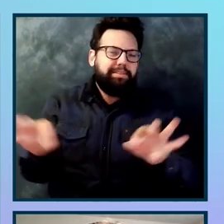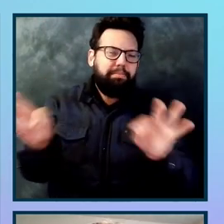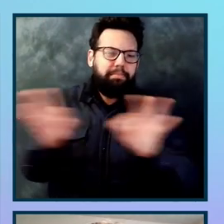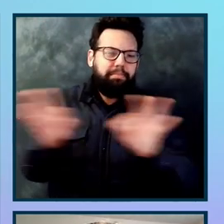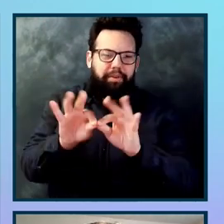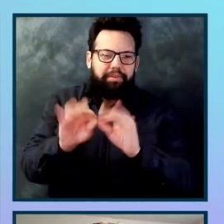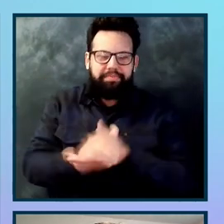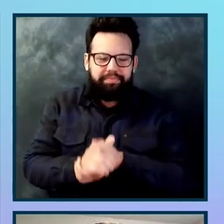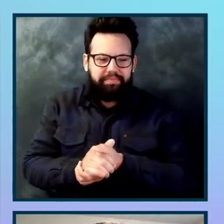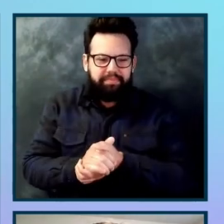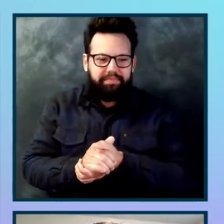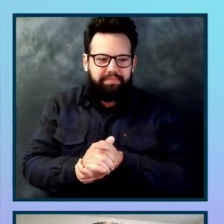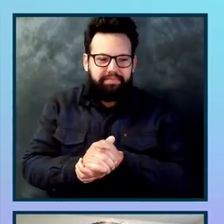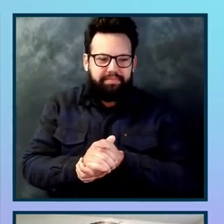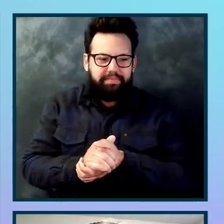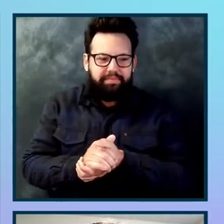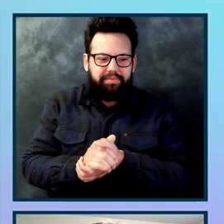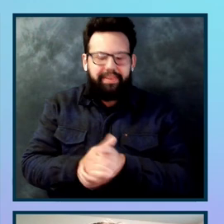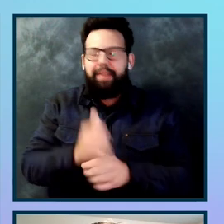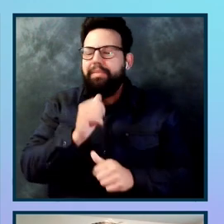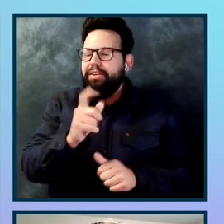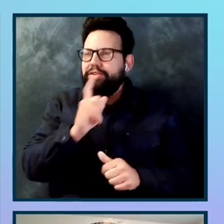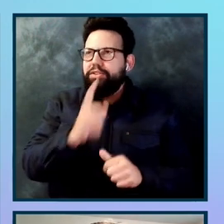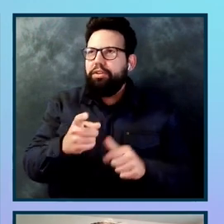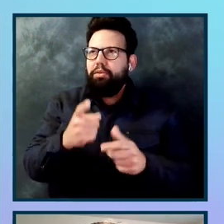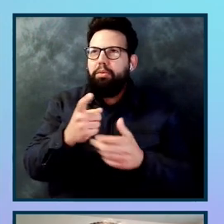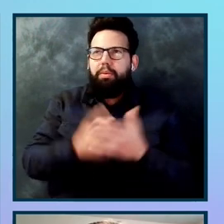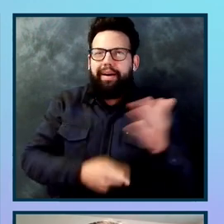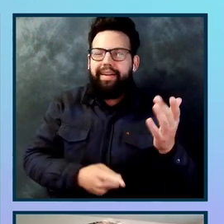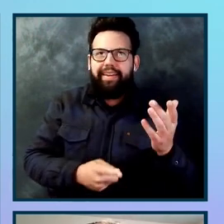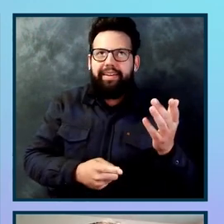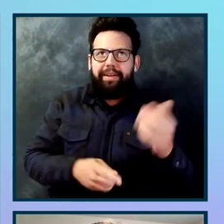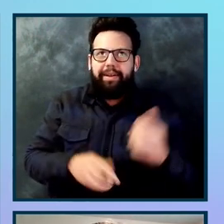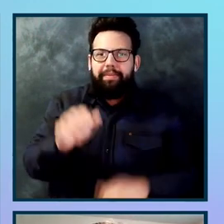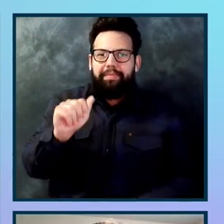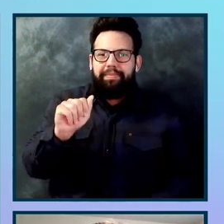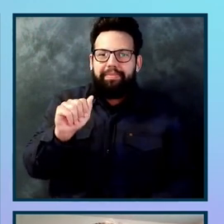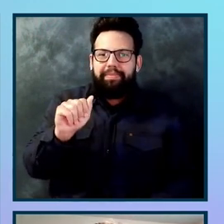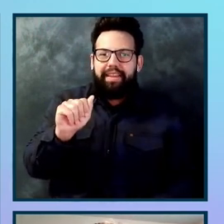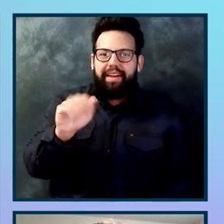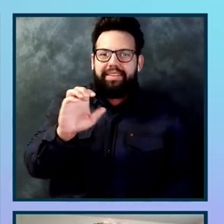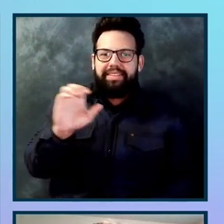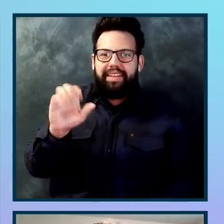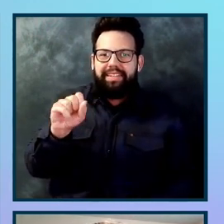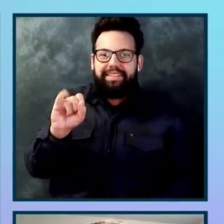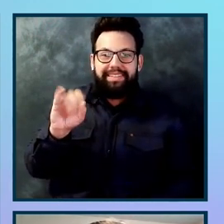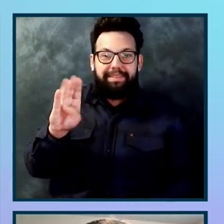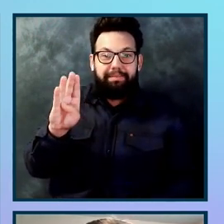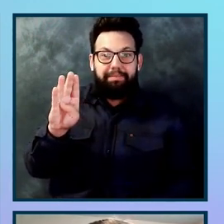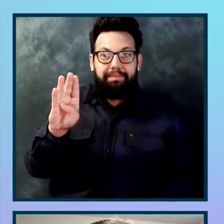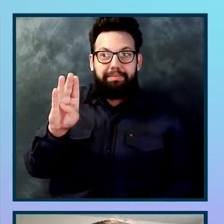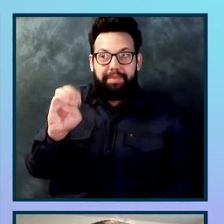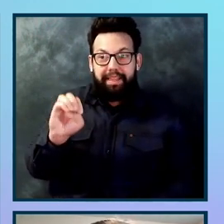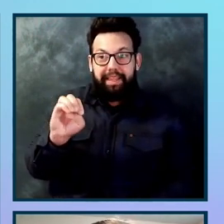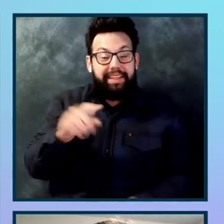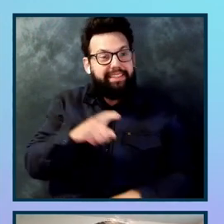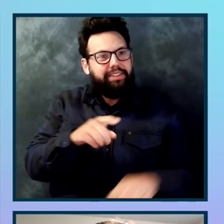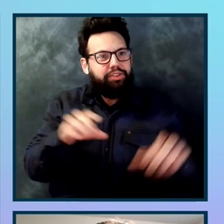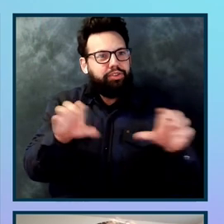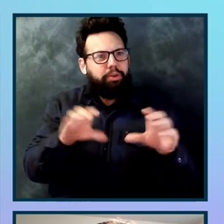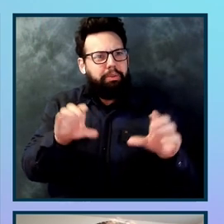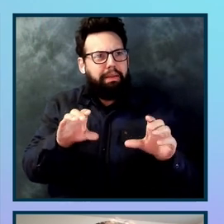I don't know what Accessibe is doing. I don't even know for sure that it is Accessibe. I know that it seems a